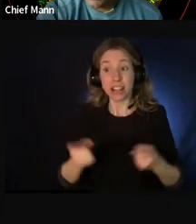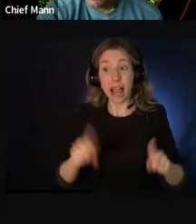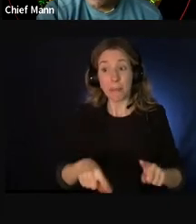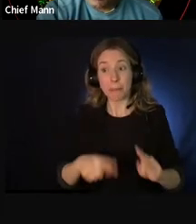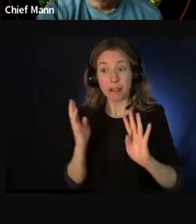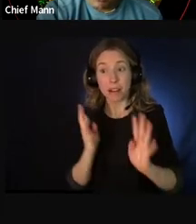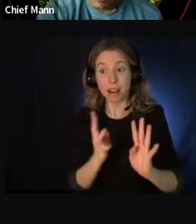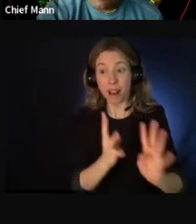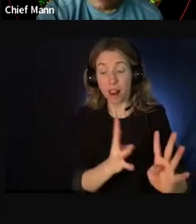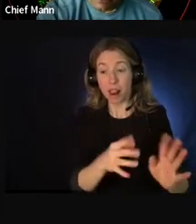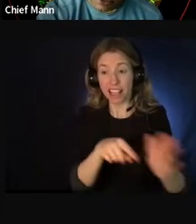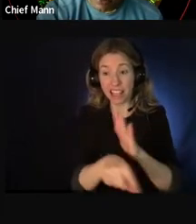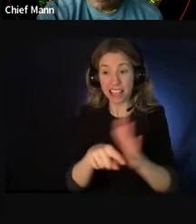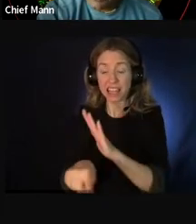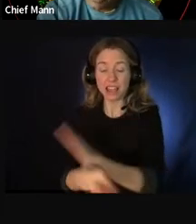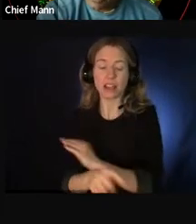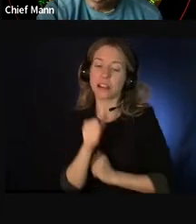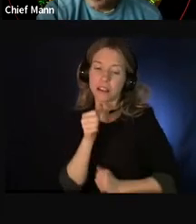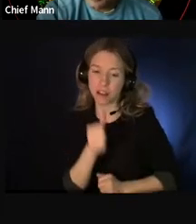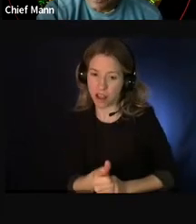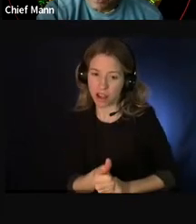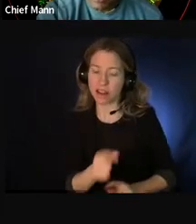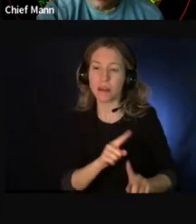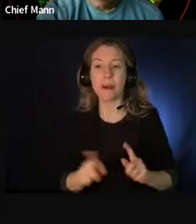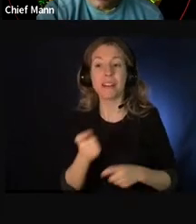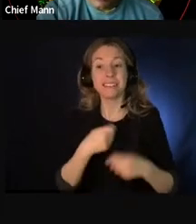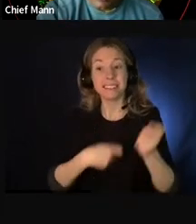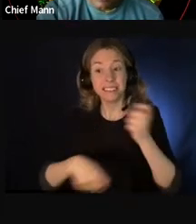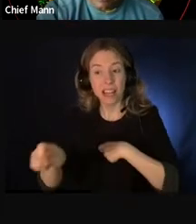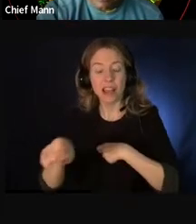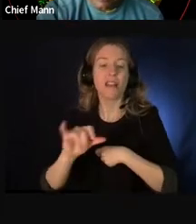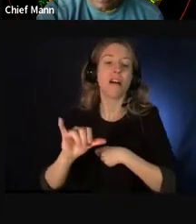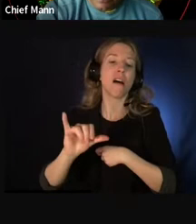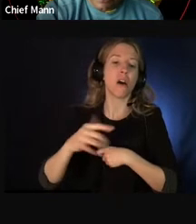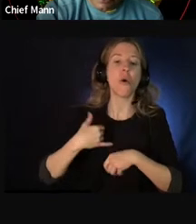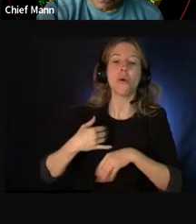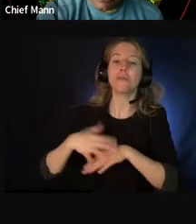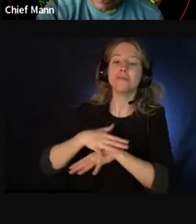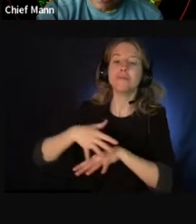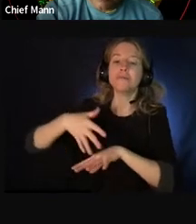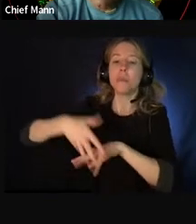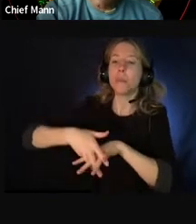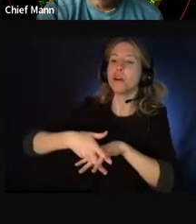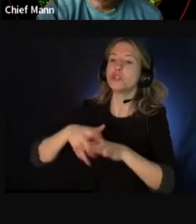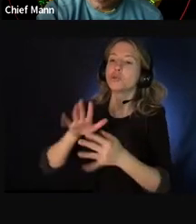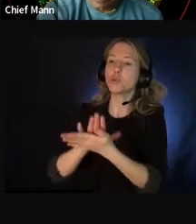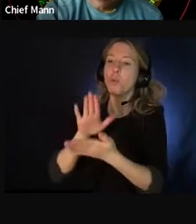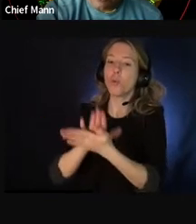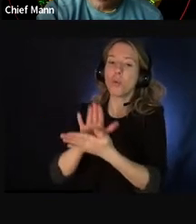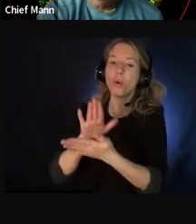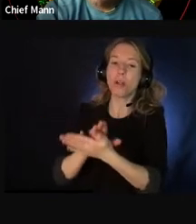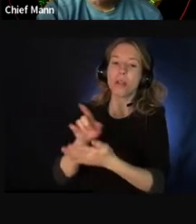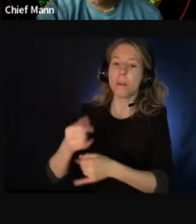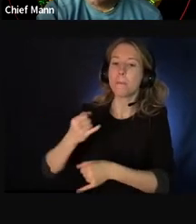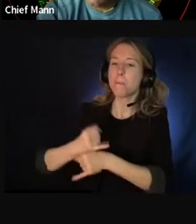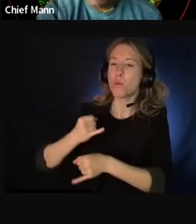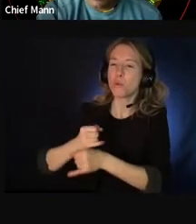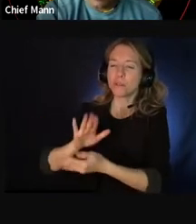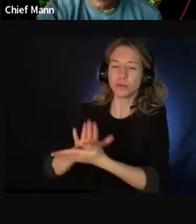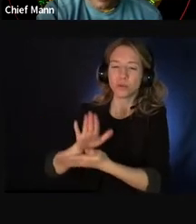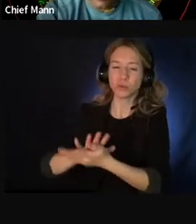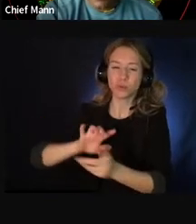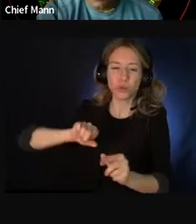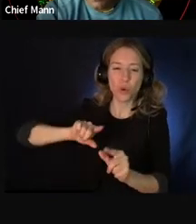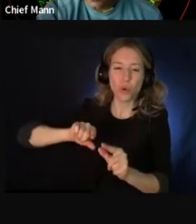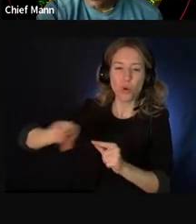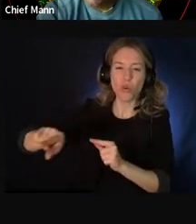school called Letchworth Village, where they had cut our children's hair and stripped them of their language and